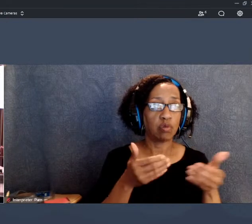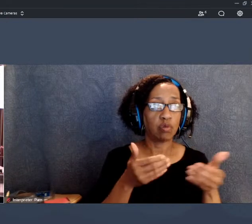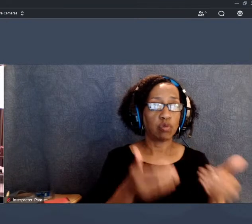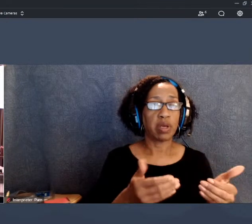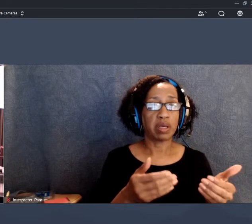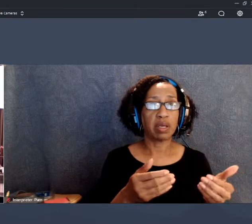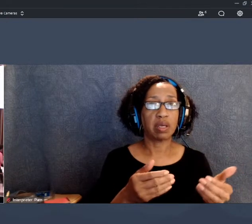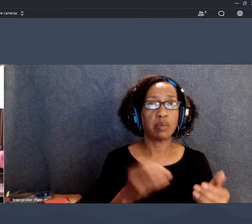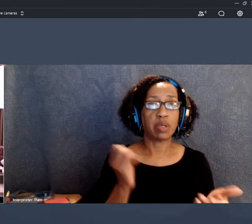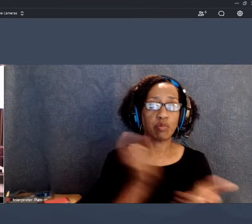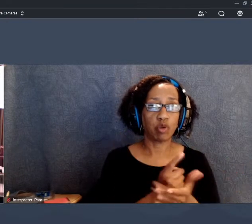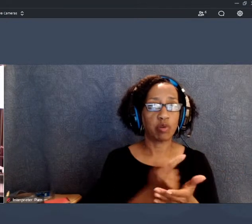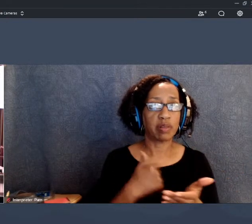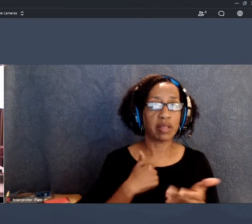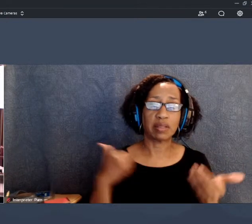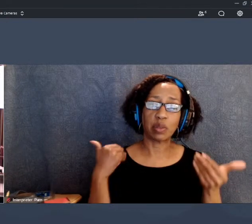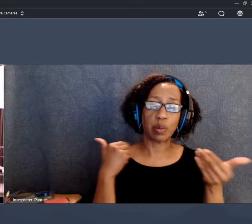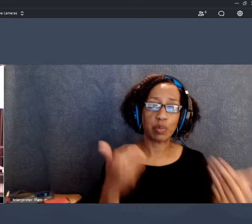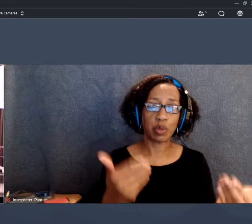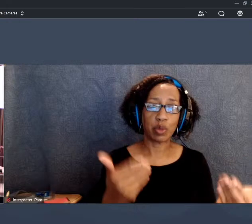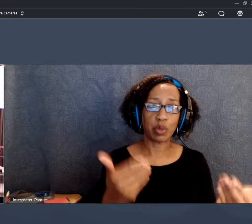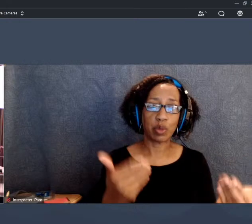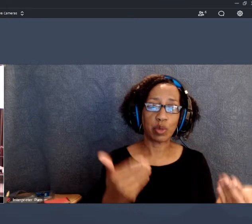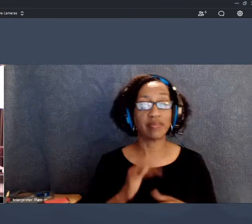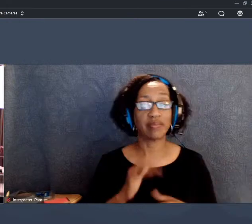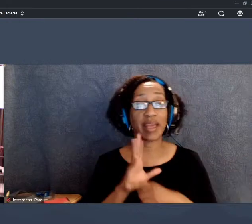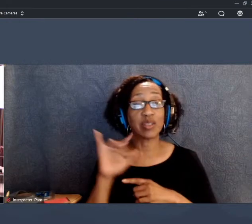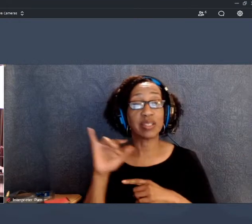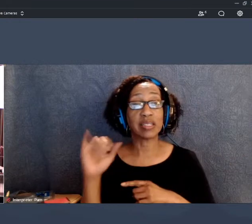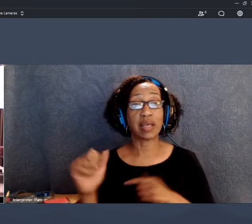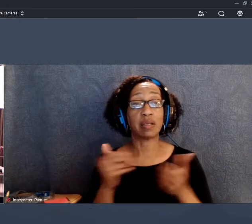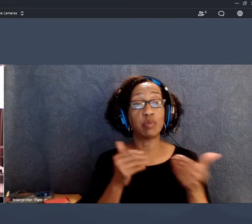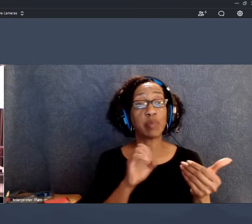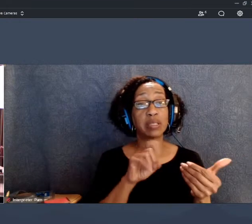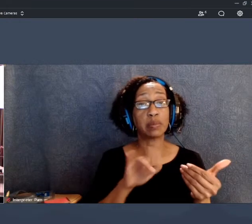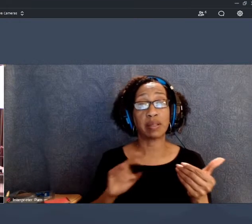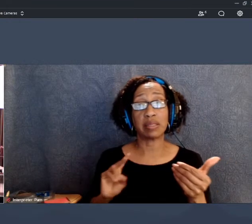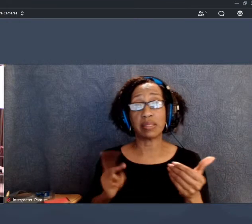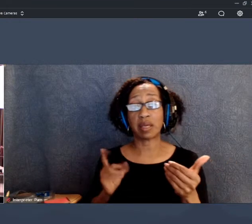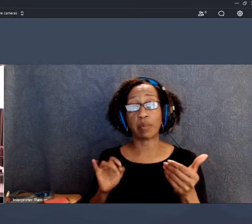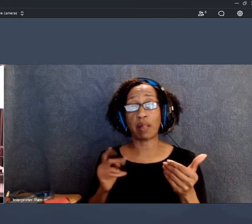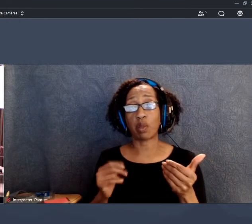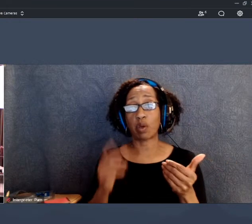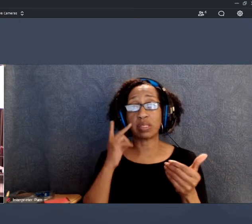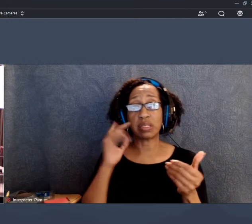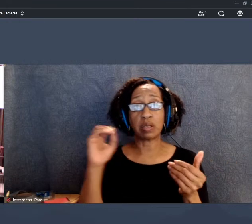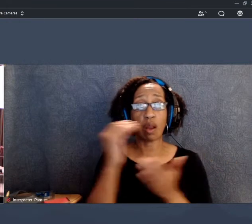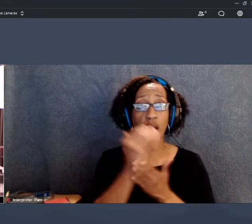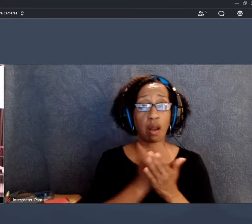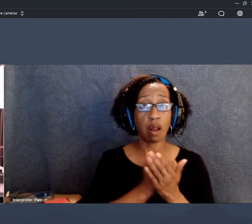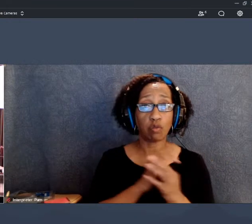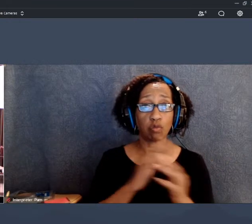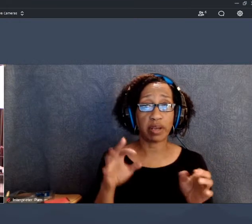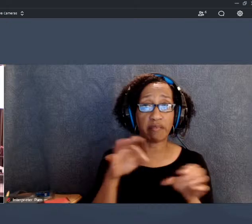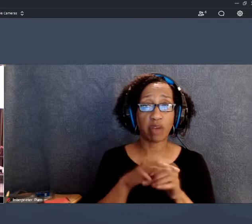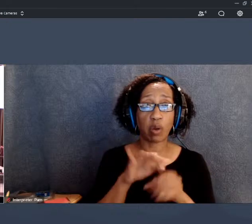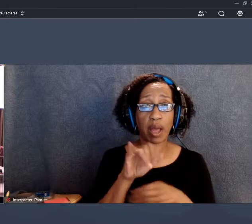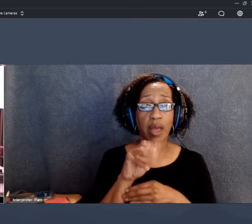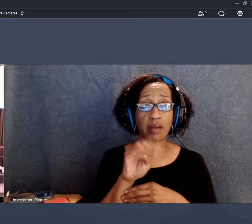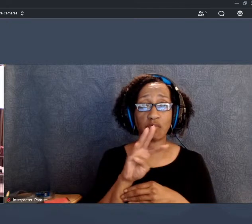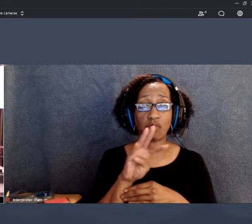so move. Outstanding. Moved by Councilman Smiley, second by Council Lady Logan. See no members of the queue, seem ready to vote on item 42. Please press